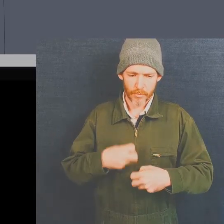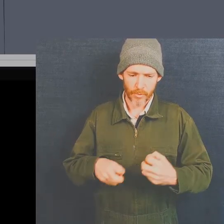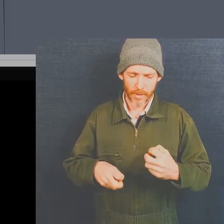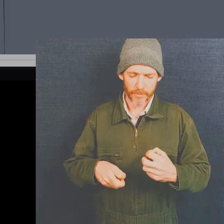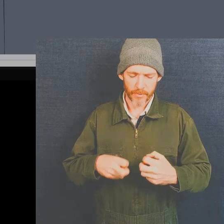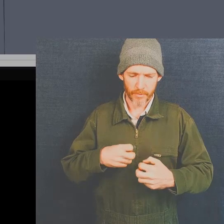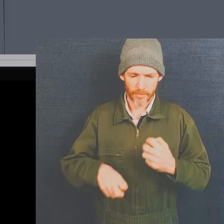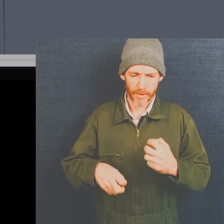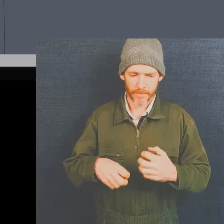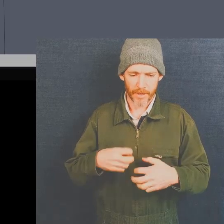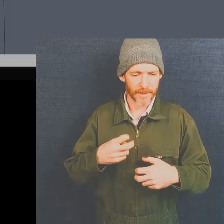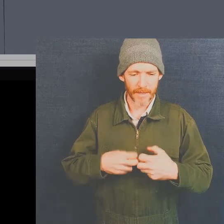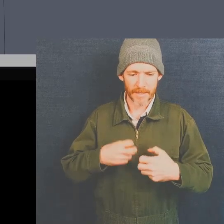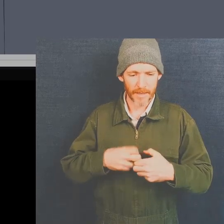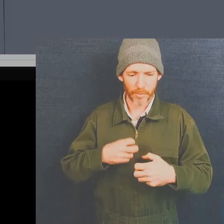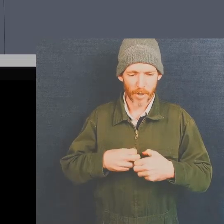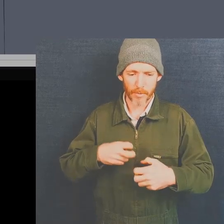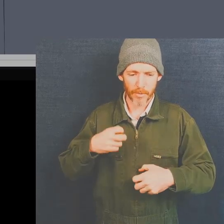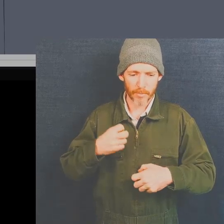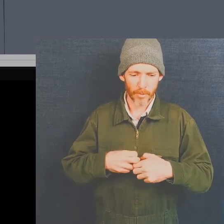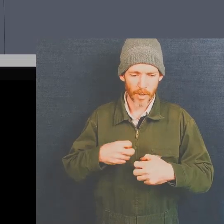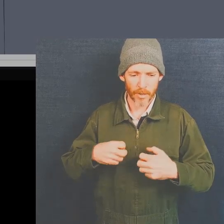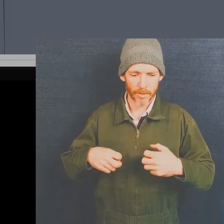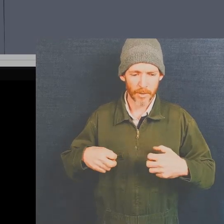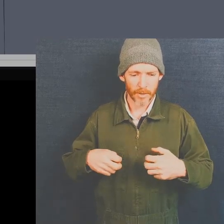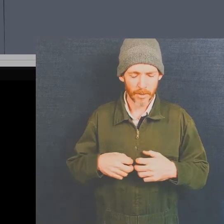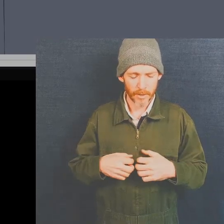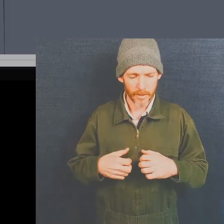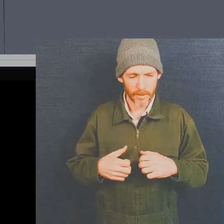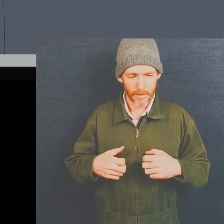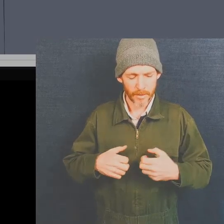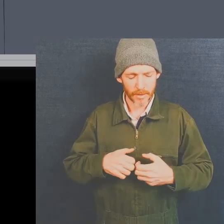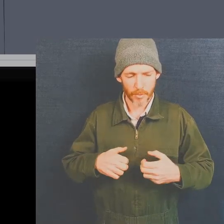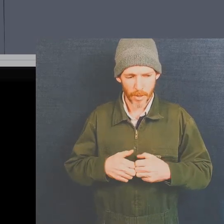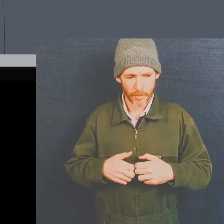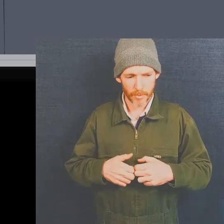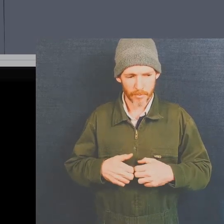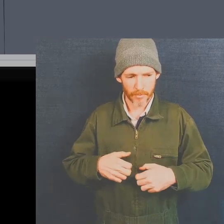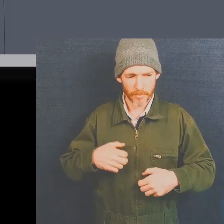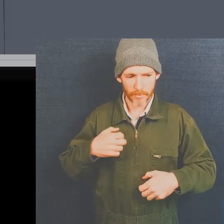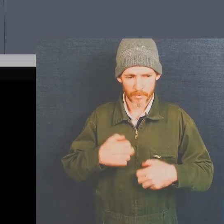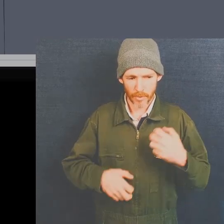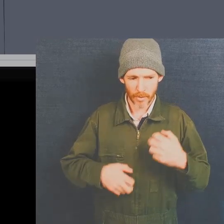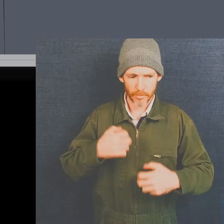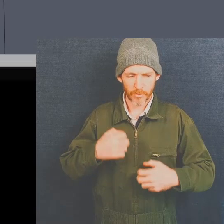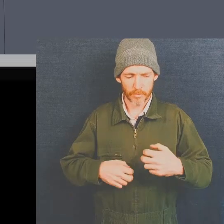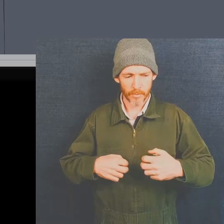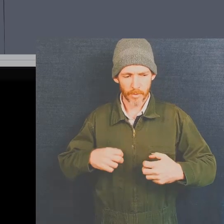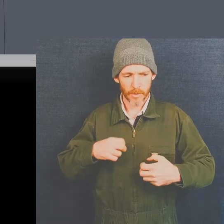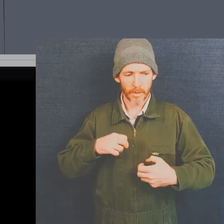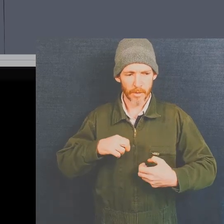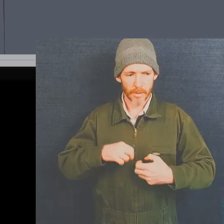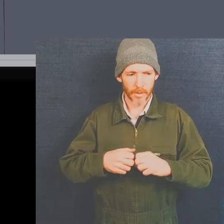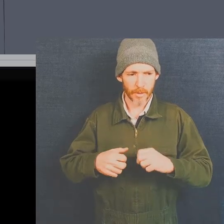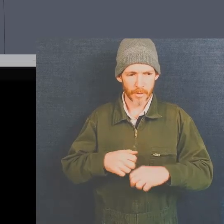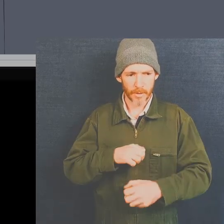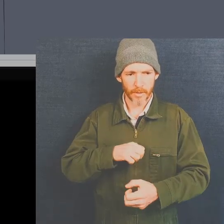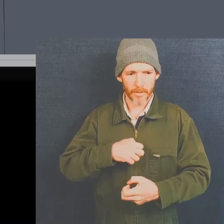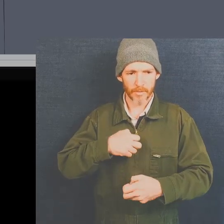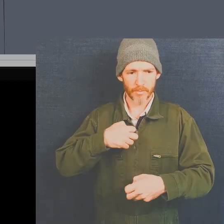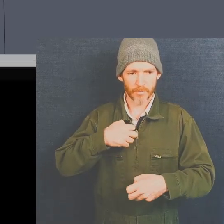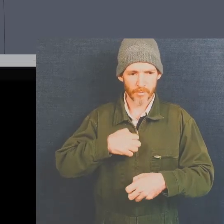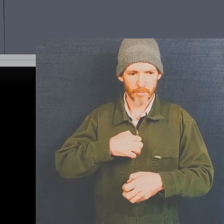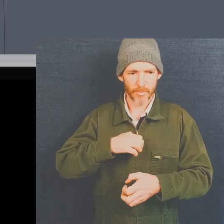Uh, rough, rough. I think it's like problem or hard. This is problem, problem,